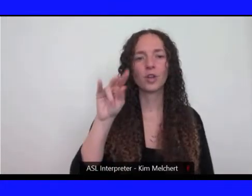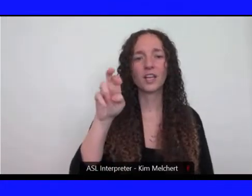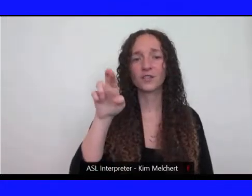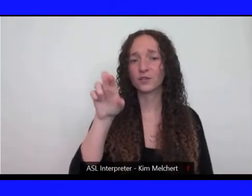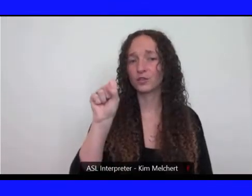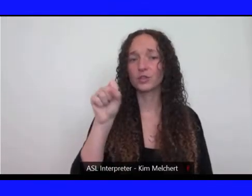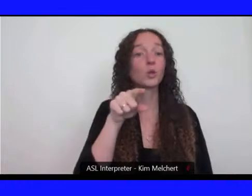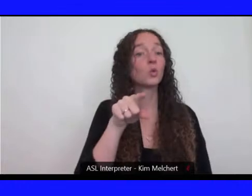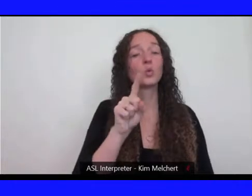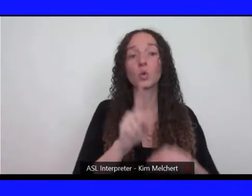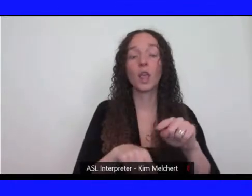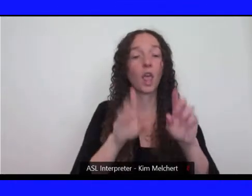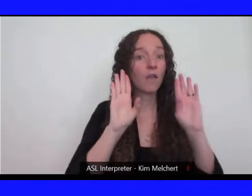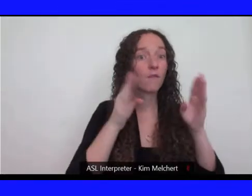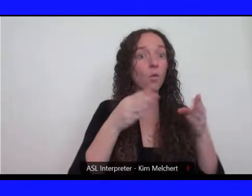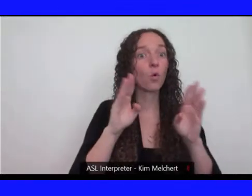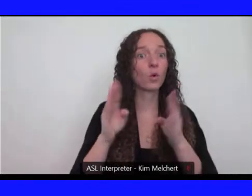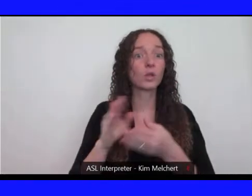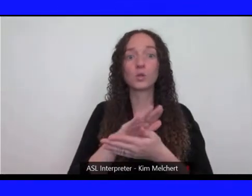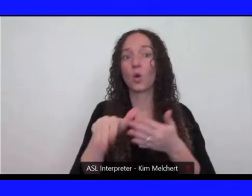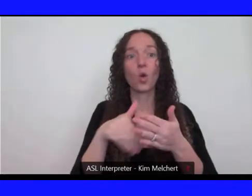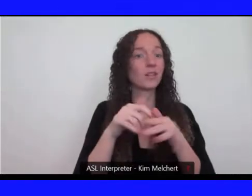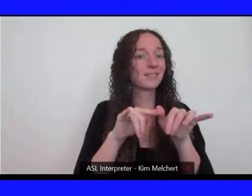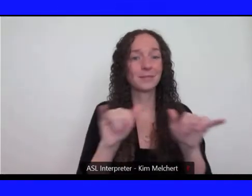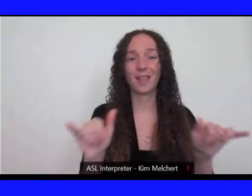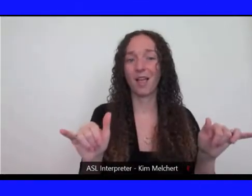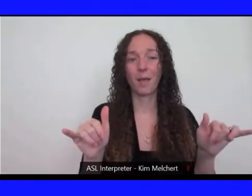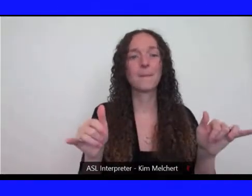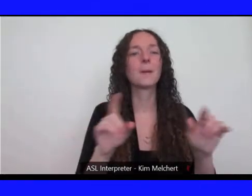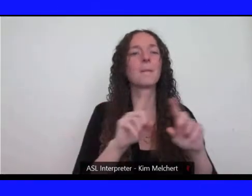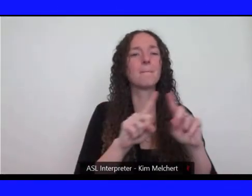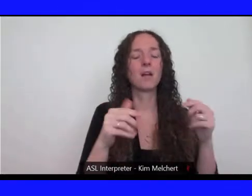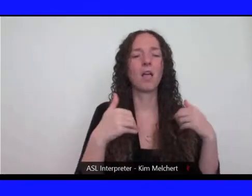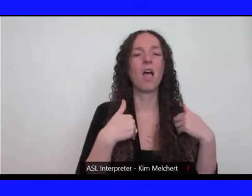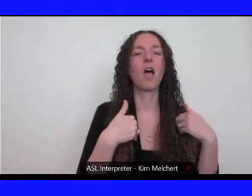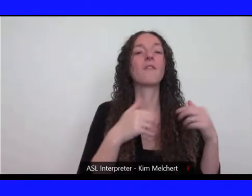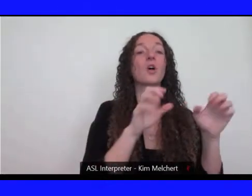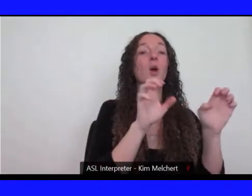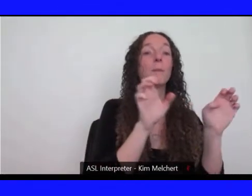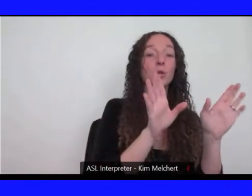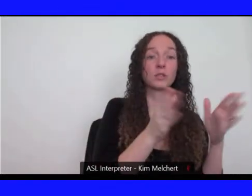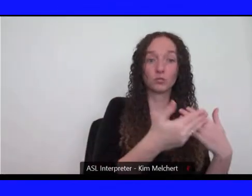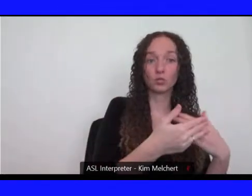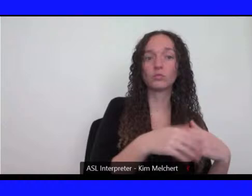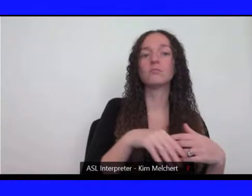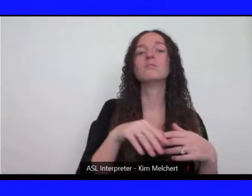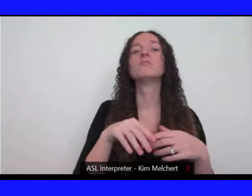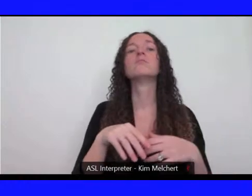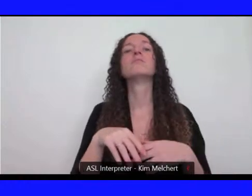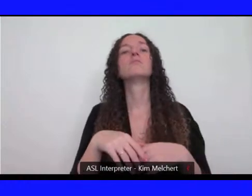strategic pillars. So one of those is care experience. I do think some of this is right.